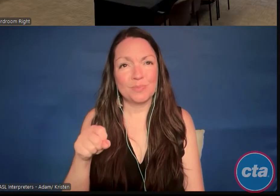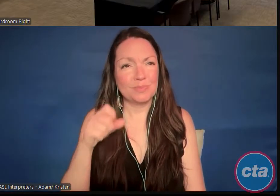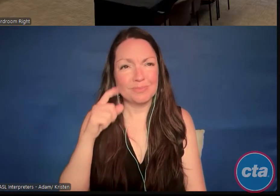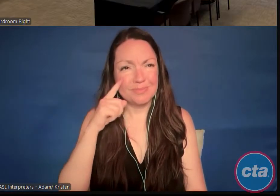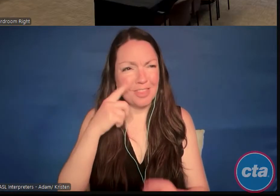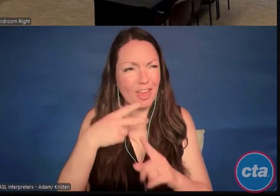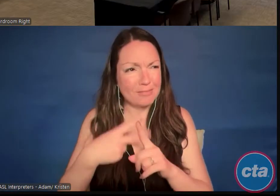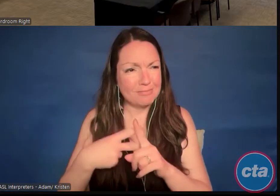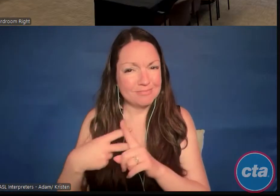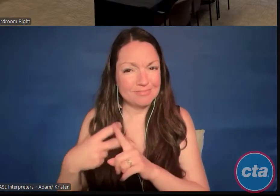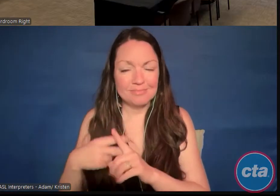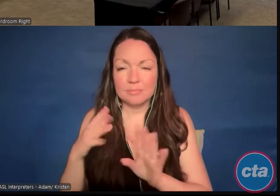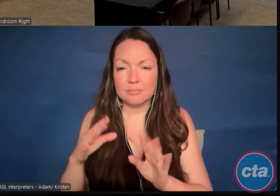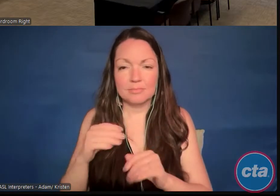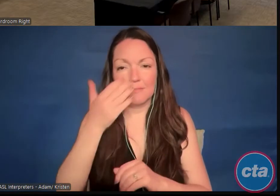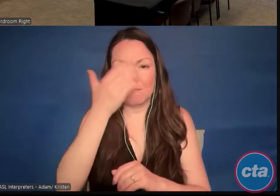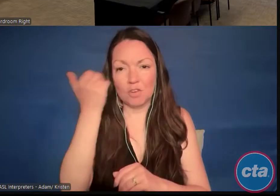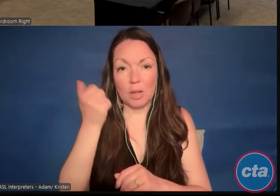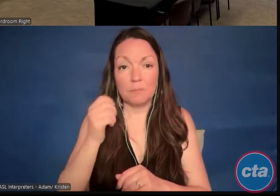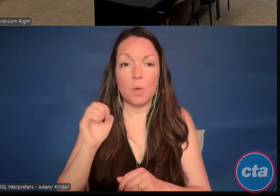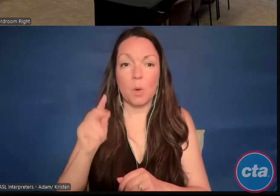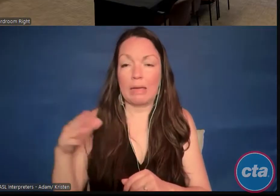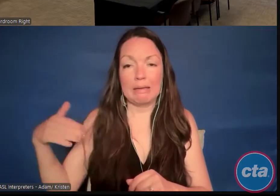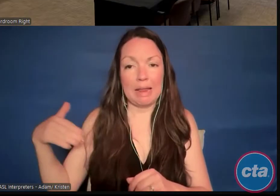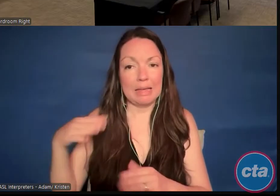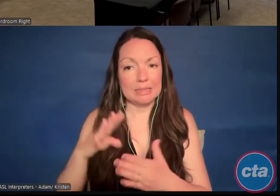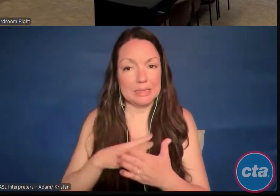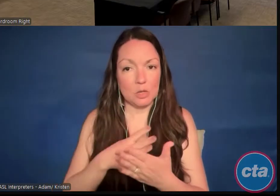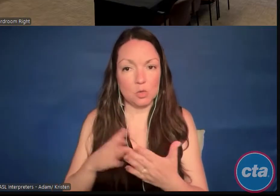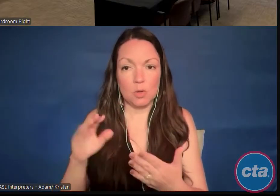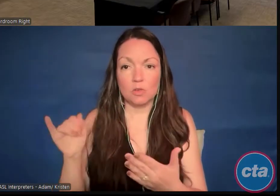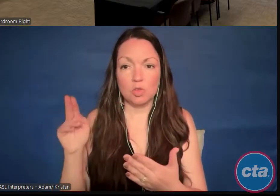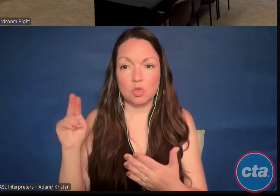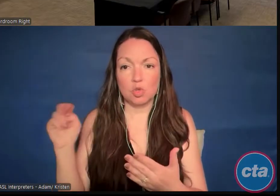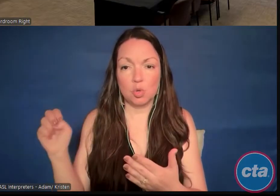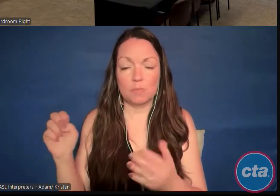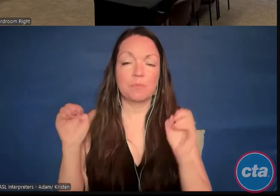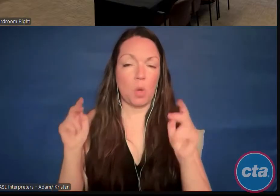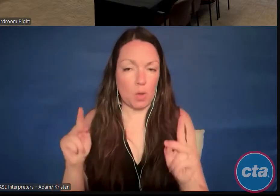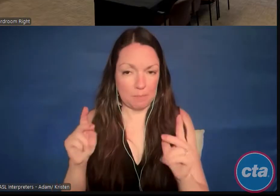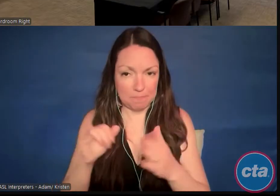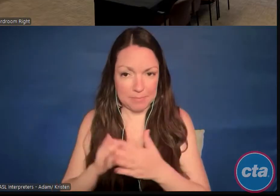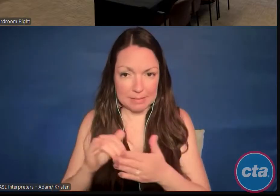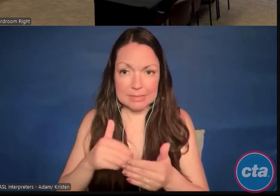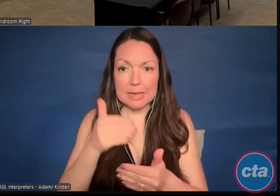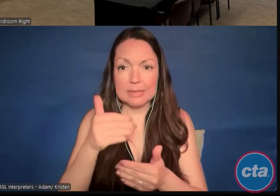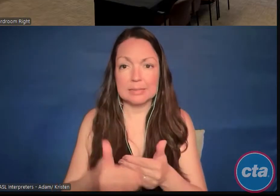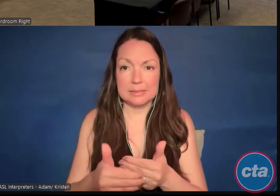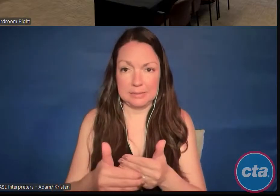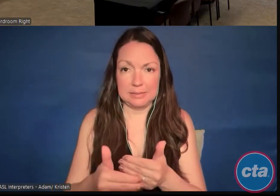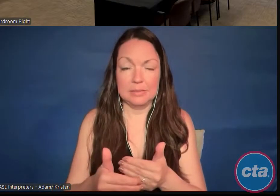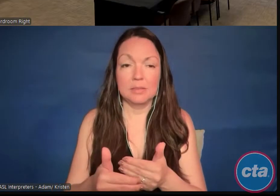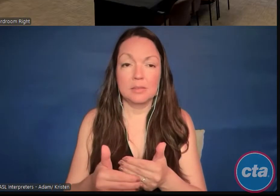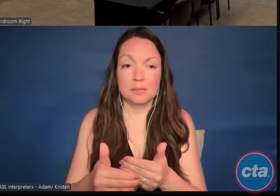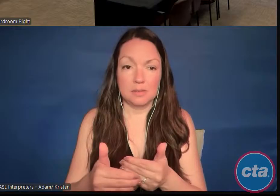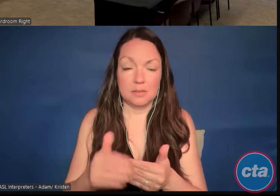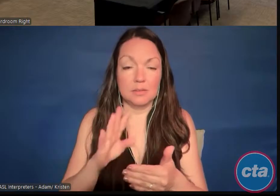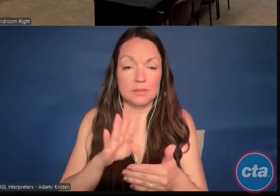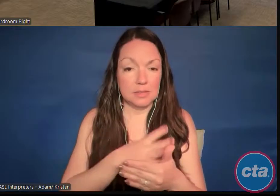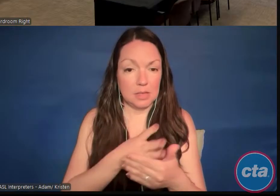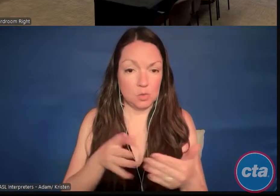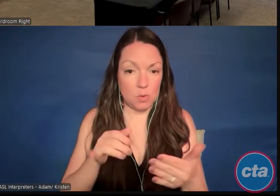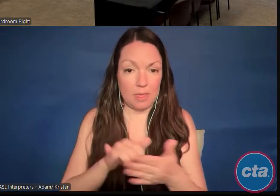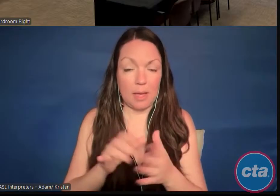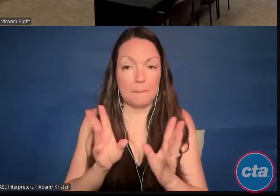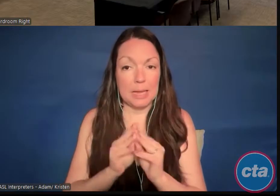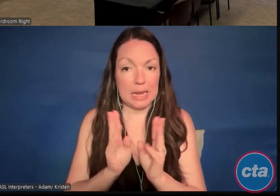it? It has not been scheduled. It's not been scheduled. So then that's the next step is that we'll need to schedule that meeting.